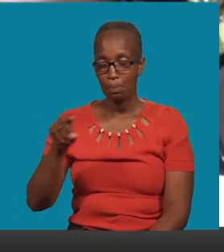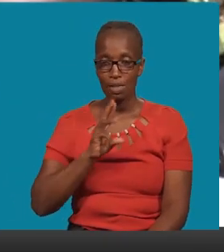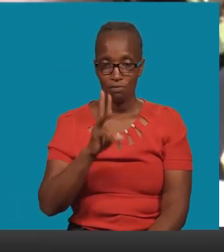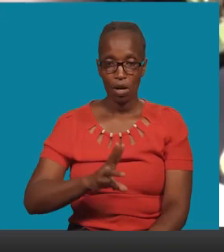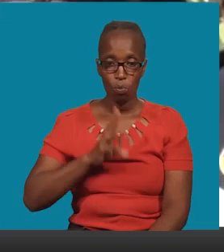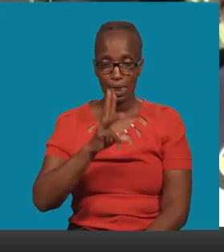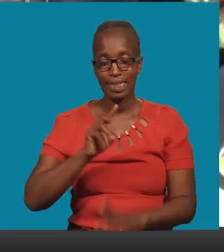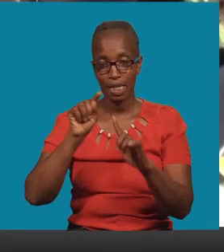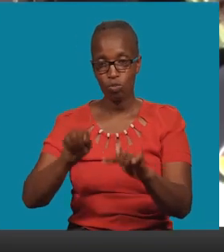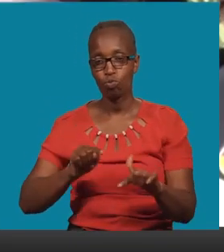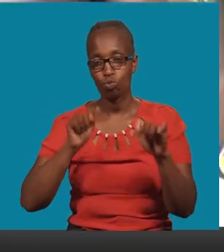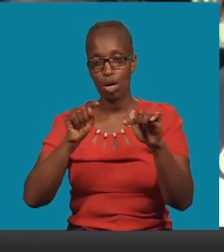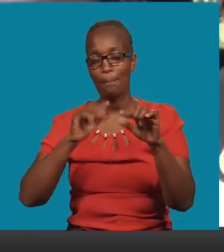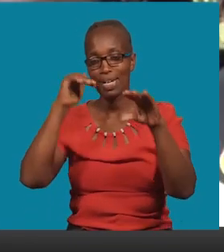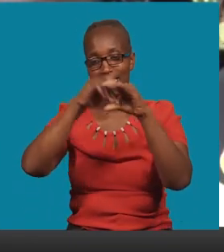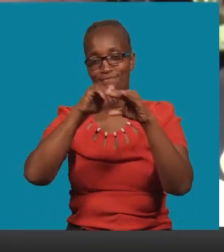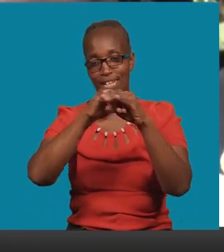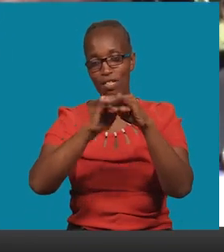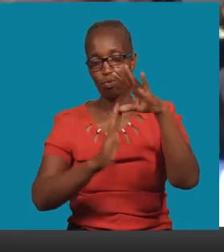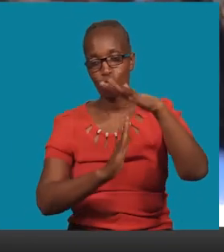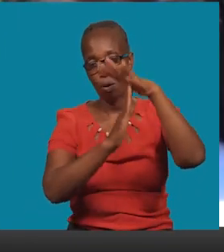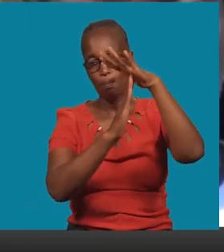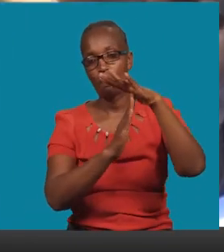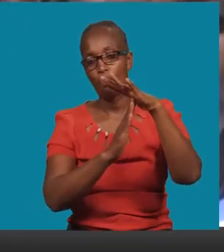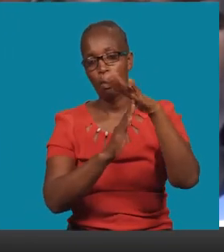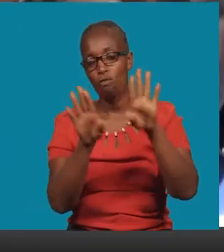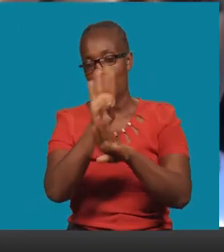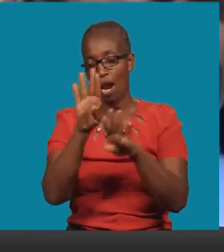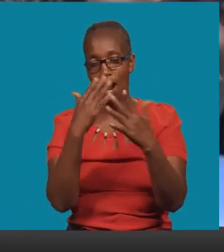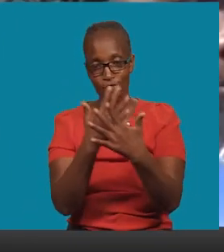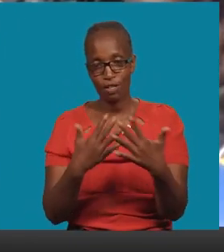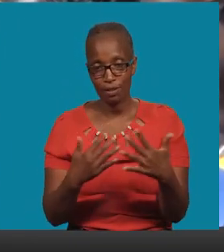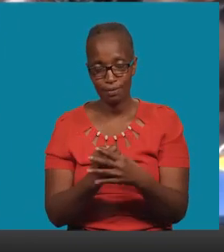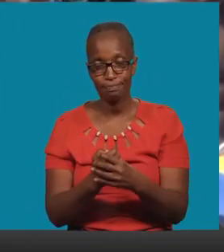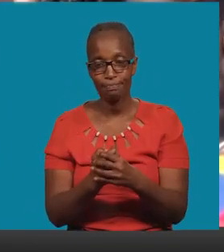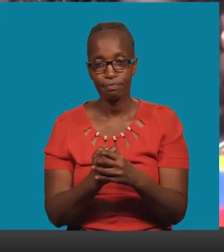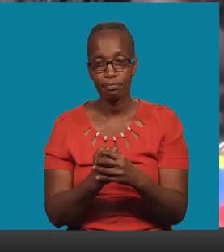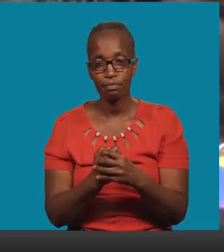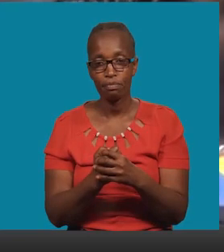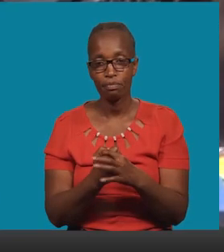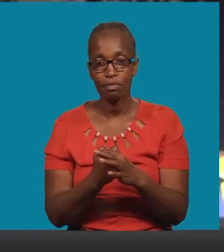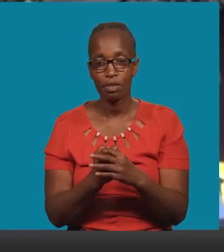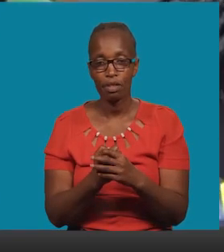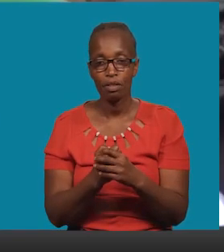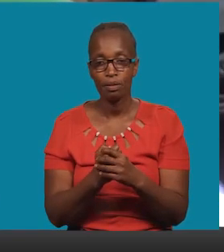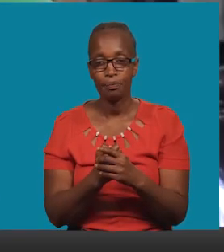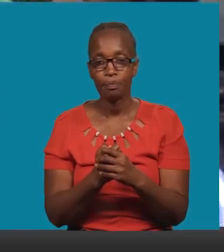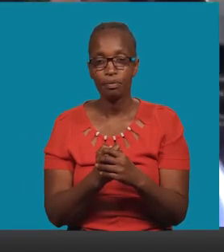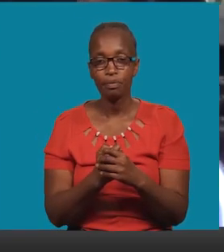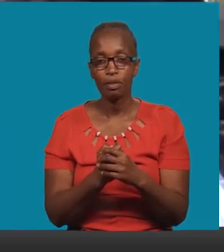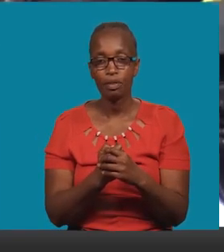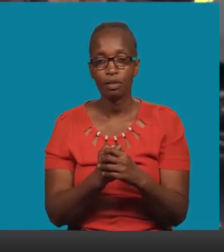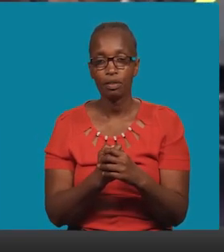approached some people. They are willing to come and invest on top of the hill. Okay? So